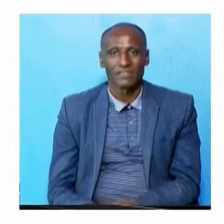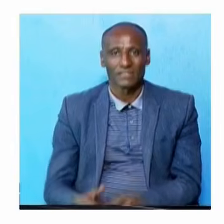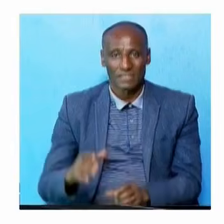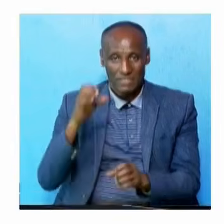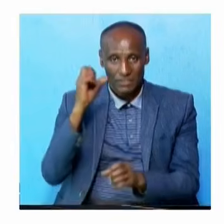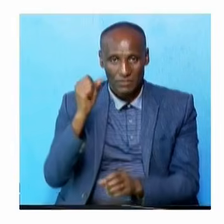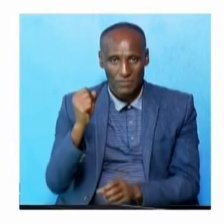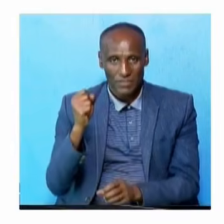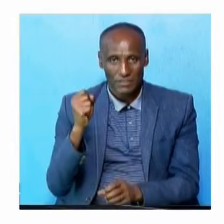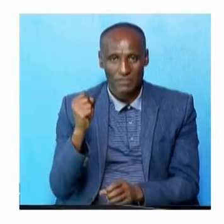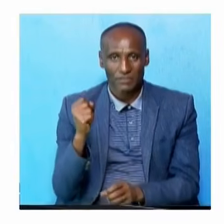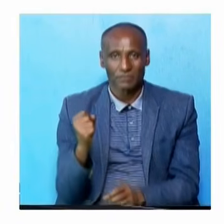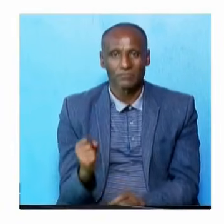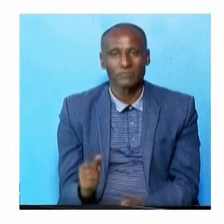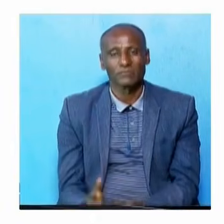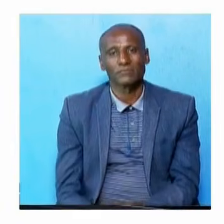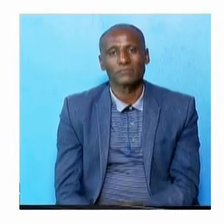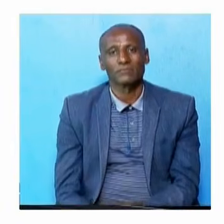Subject.